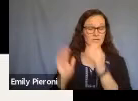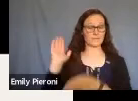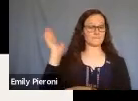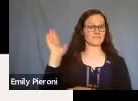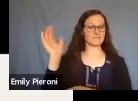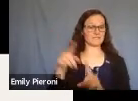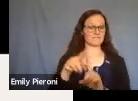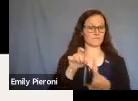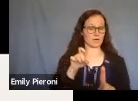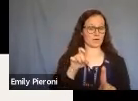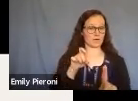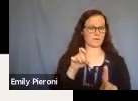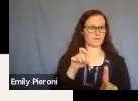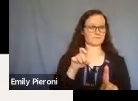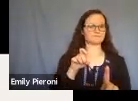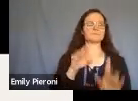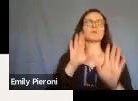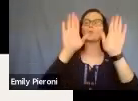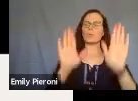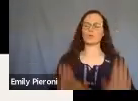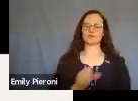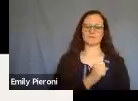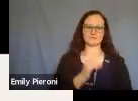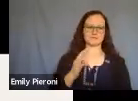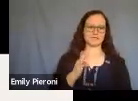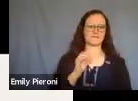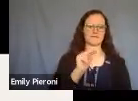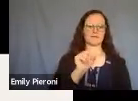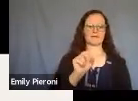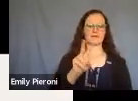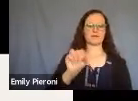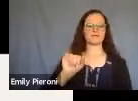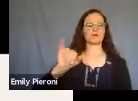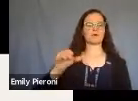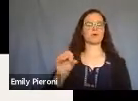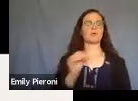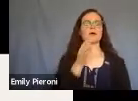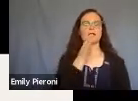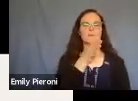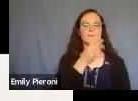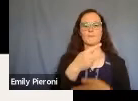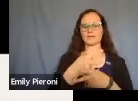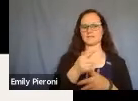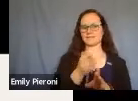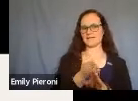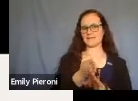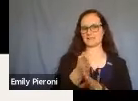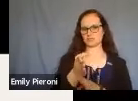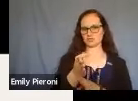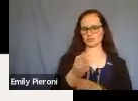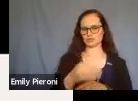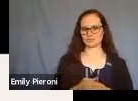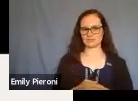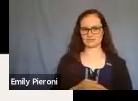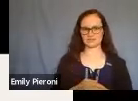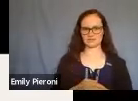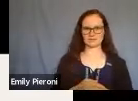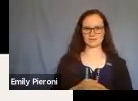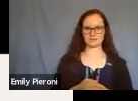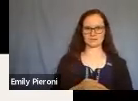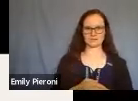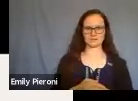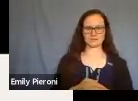from the wonderful staff at the Navajo Agricultural Products Industry. Let me bring them in